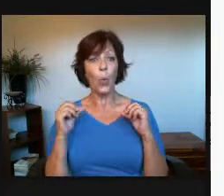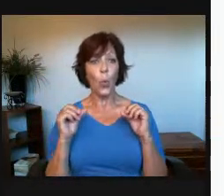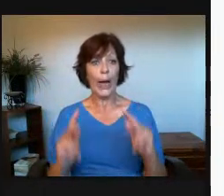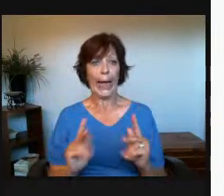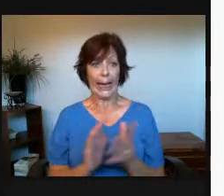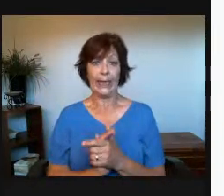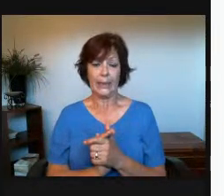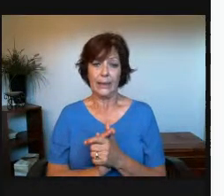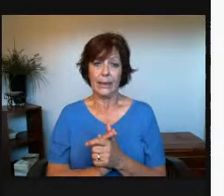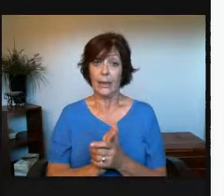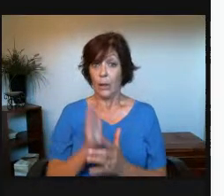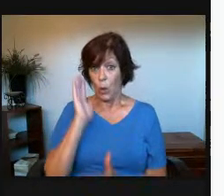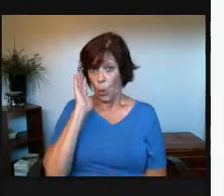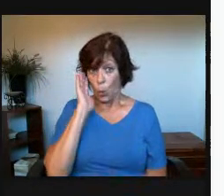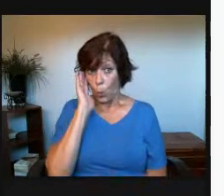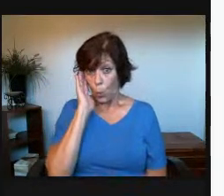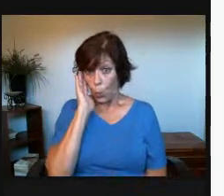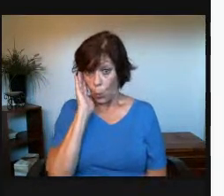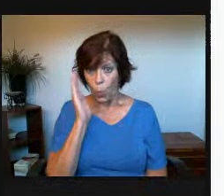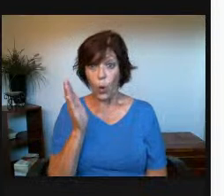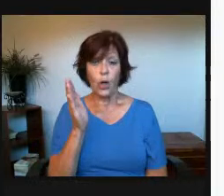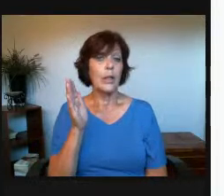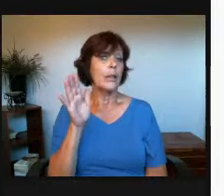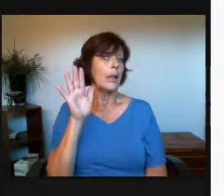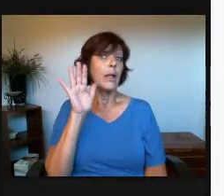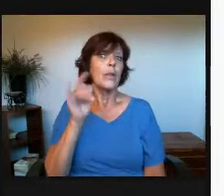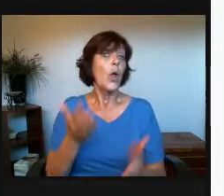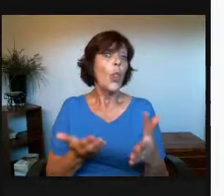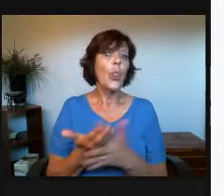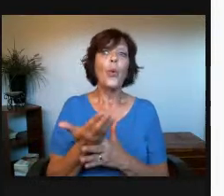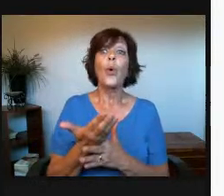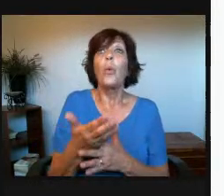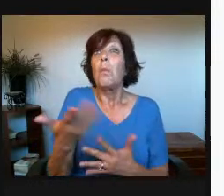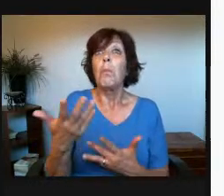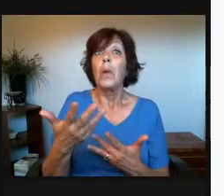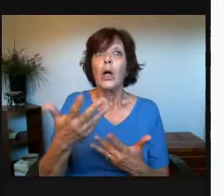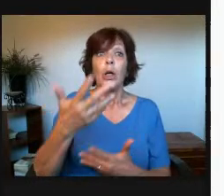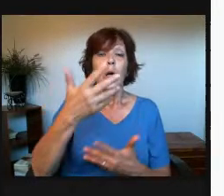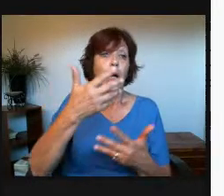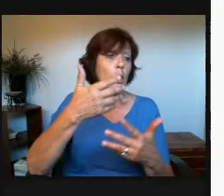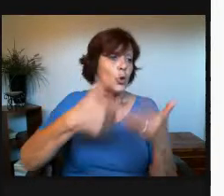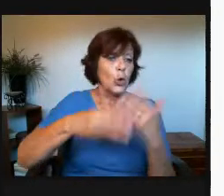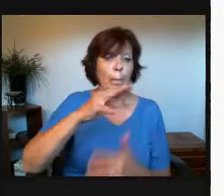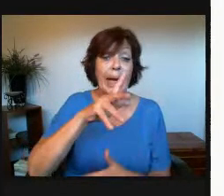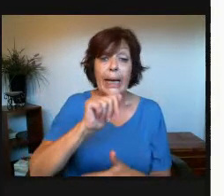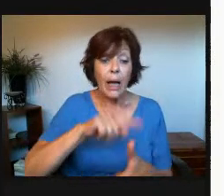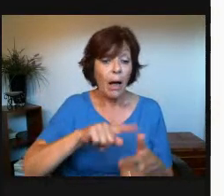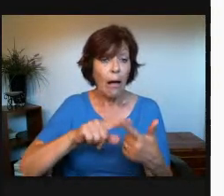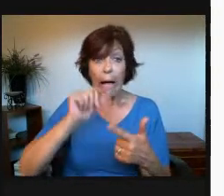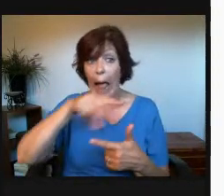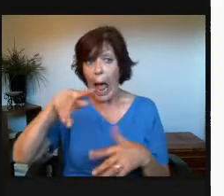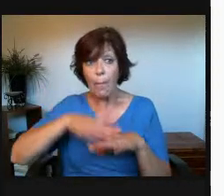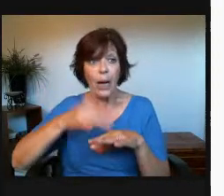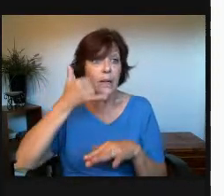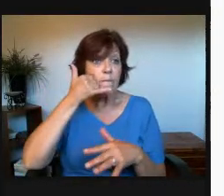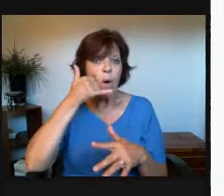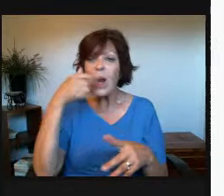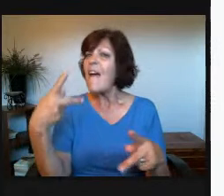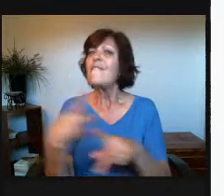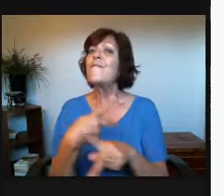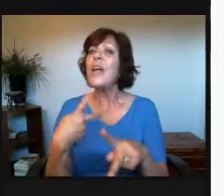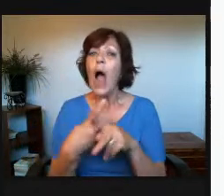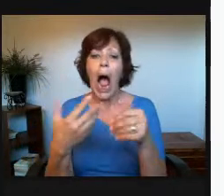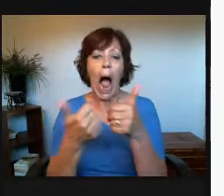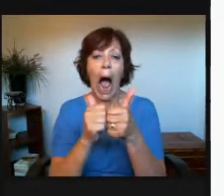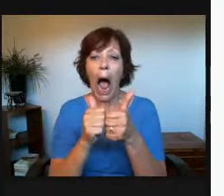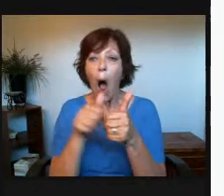okay? And would that be through social media? Would it be through an app on your phone? Figure out how you're